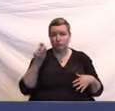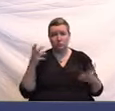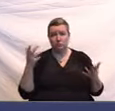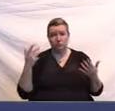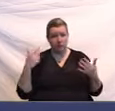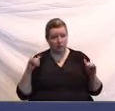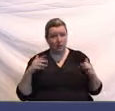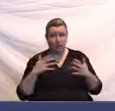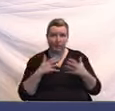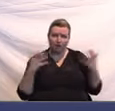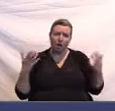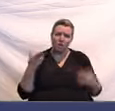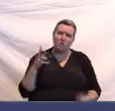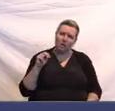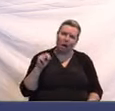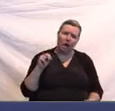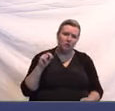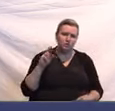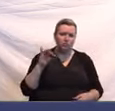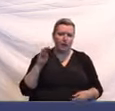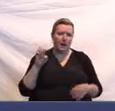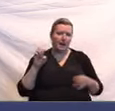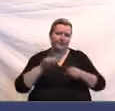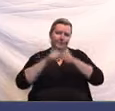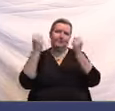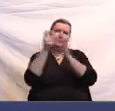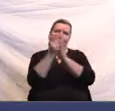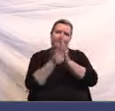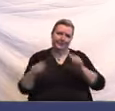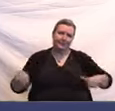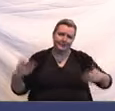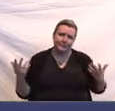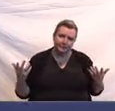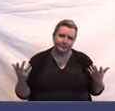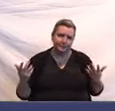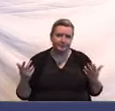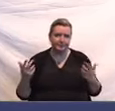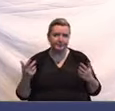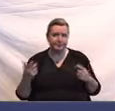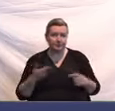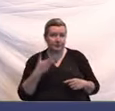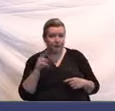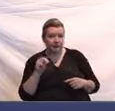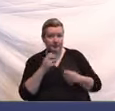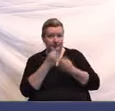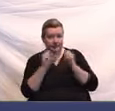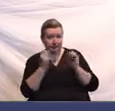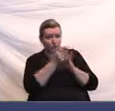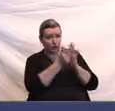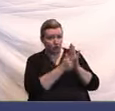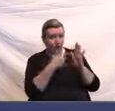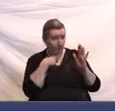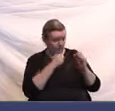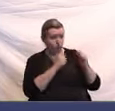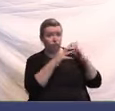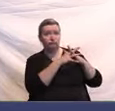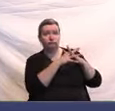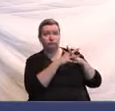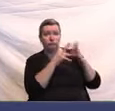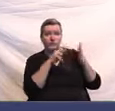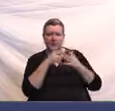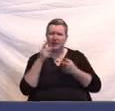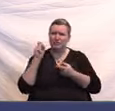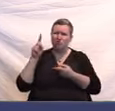agree with me, there's no question the cause and effect of those gun safety laws. We have among the lowest gun